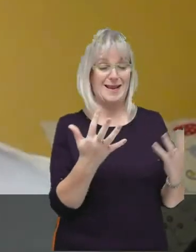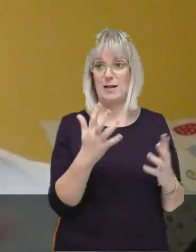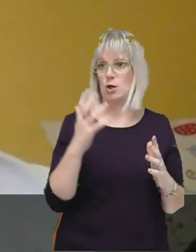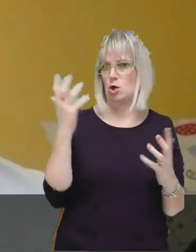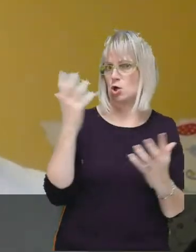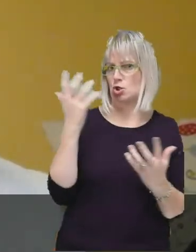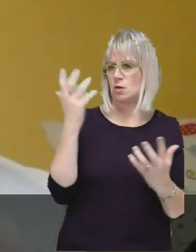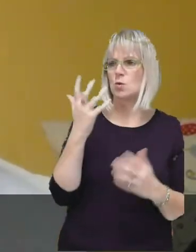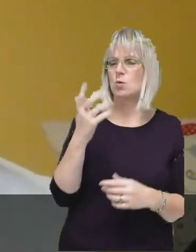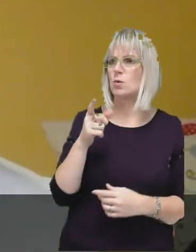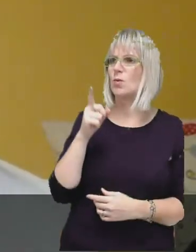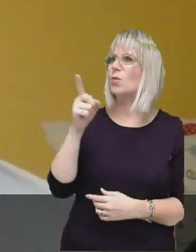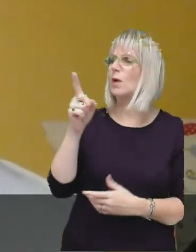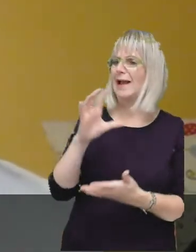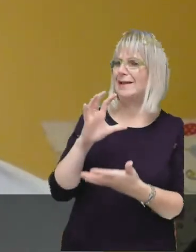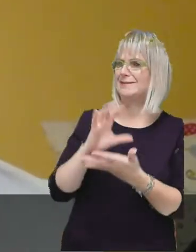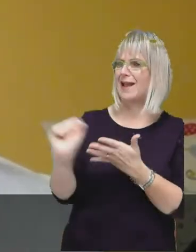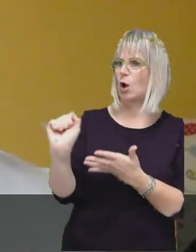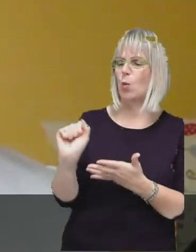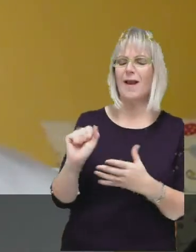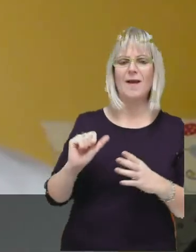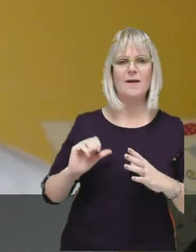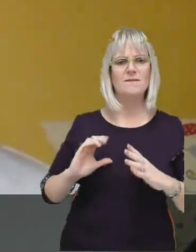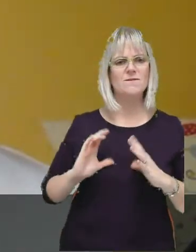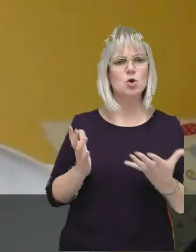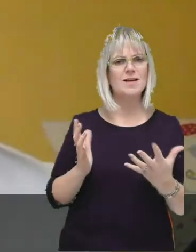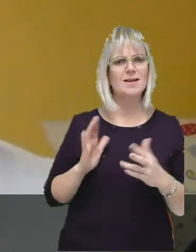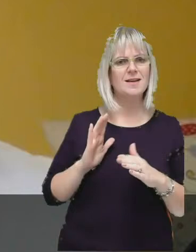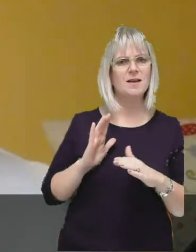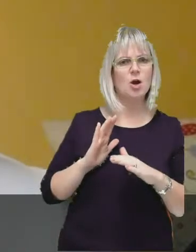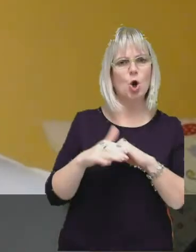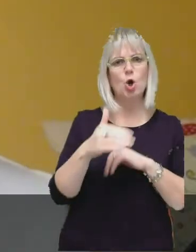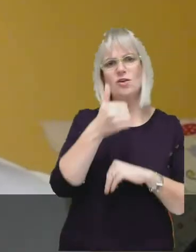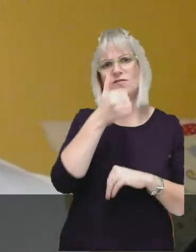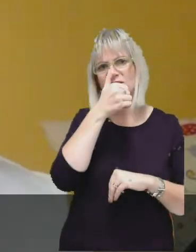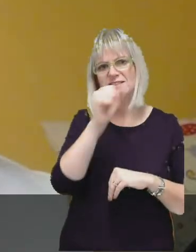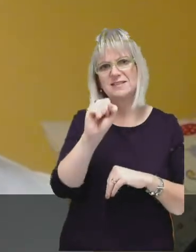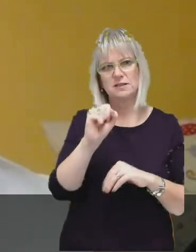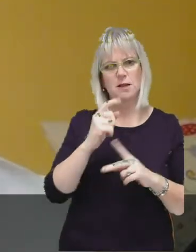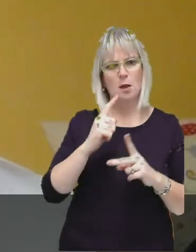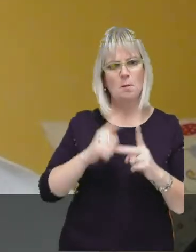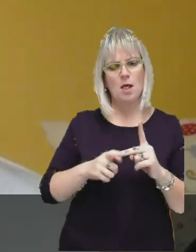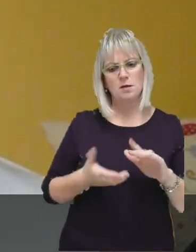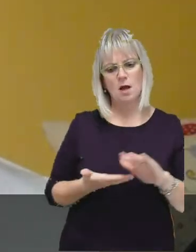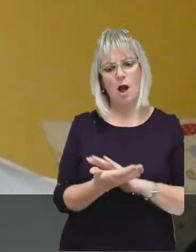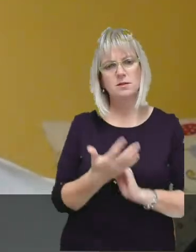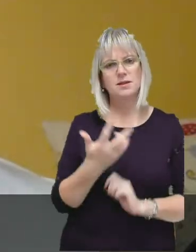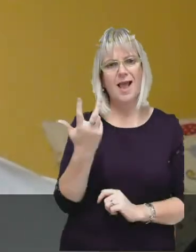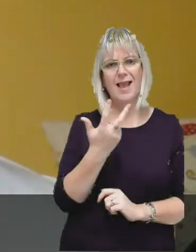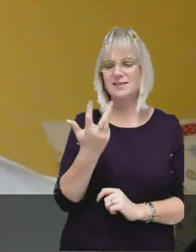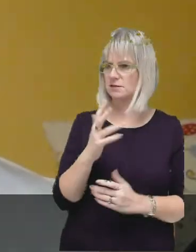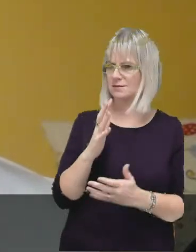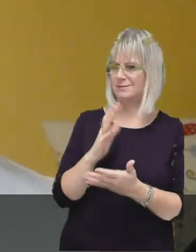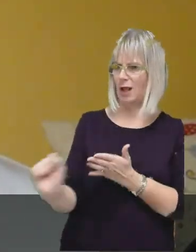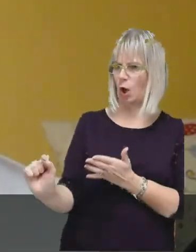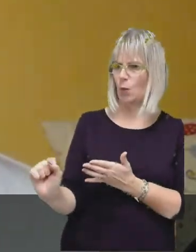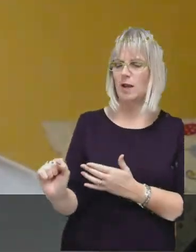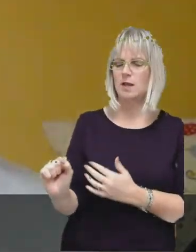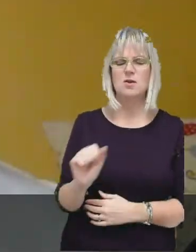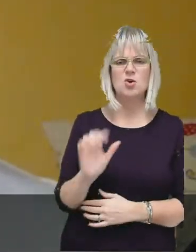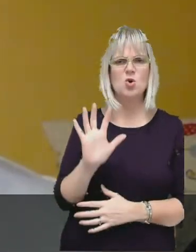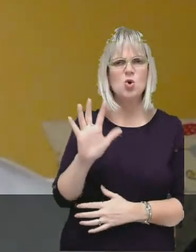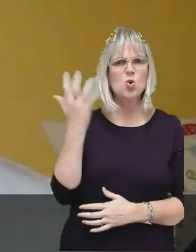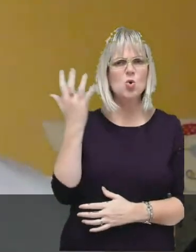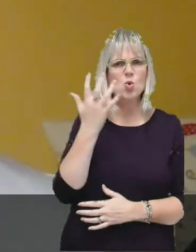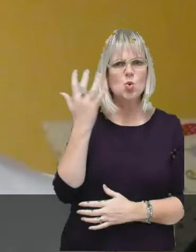60s, and indeed very much for the under 18s. The government seem to be pursuing an agenda of levelling